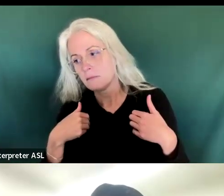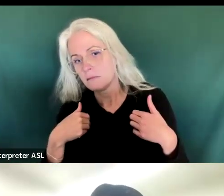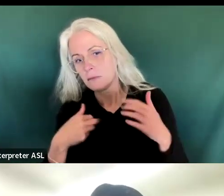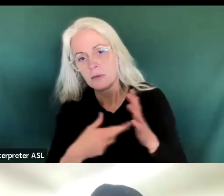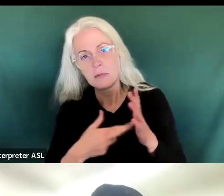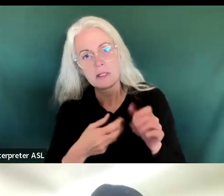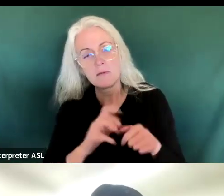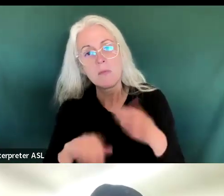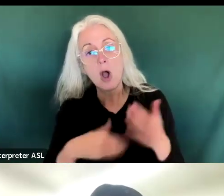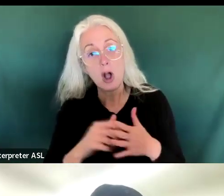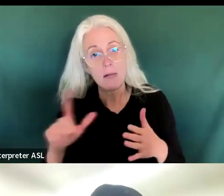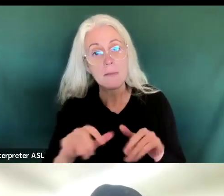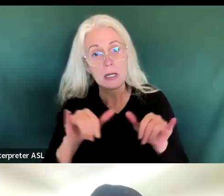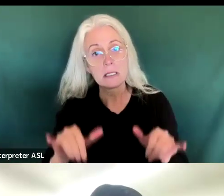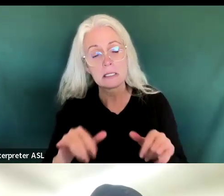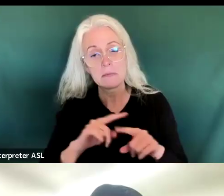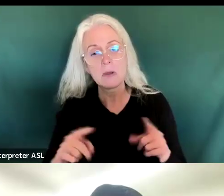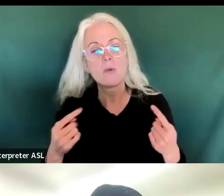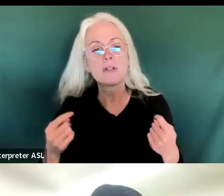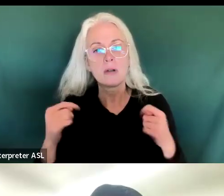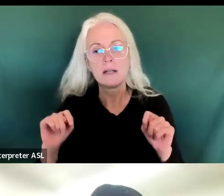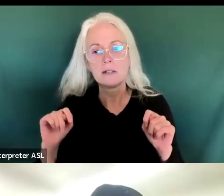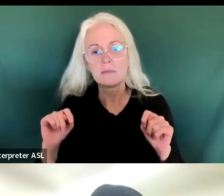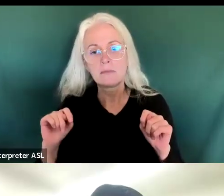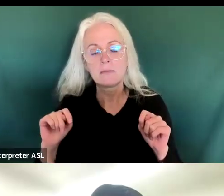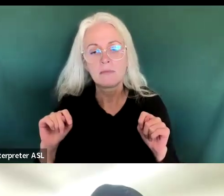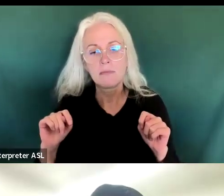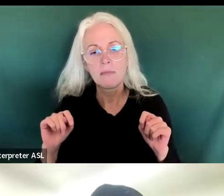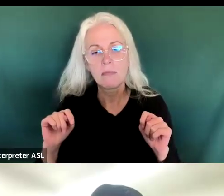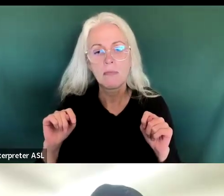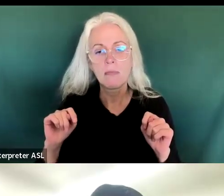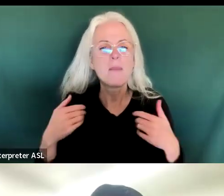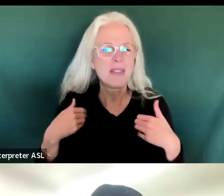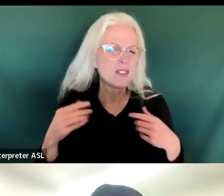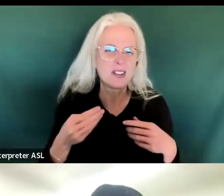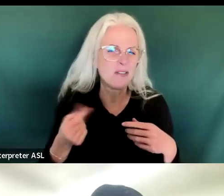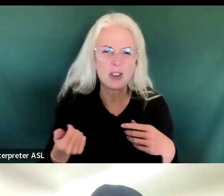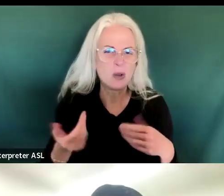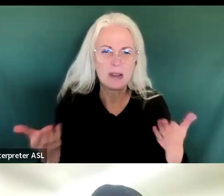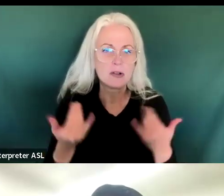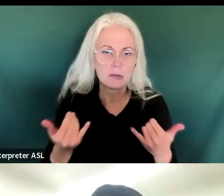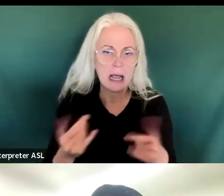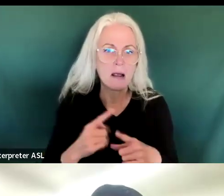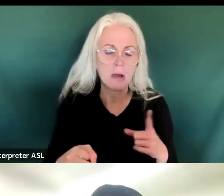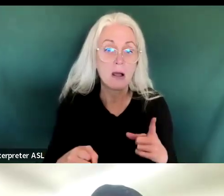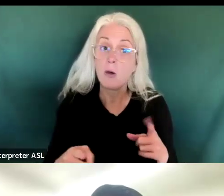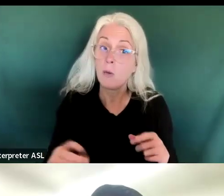representatives from all library systems, but we're trying to give a sample here.